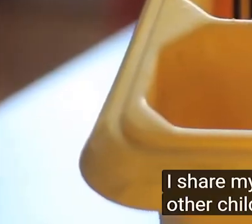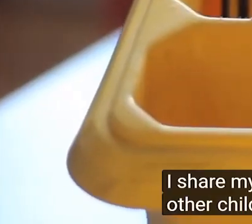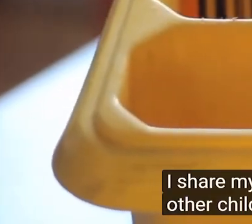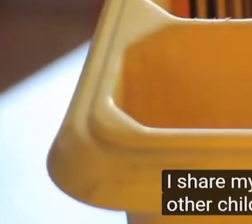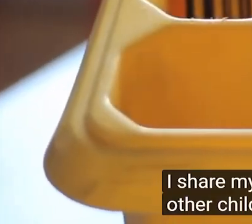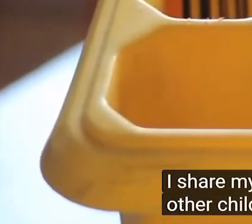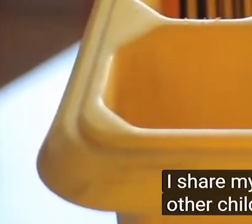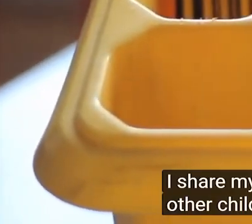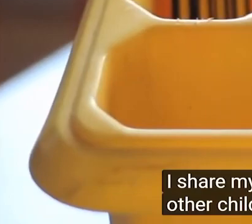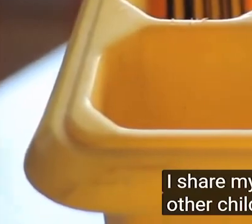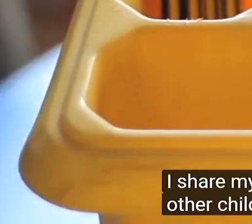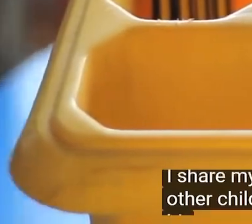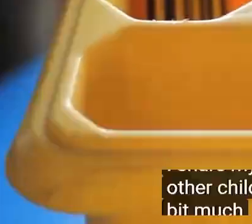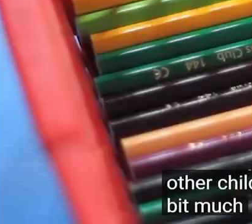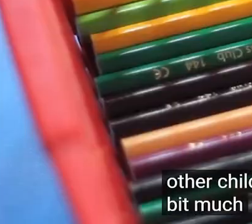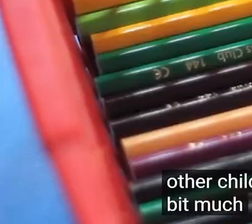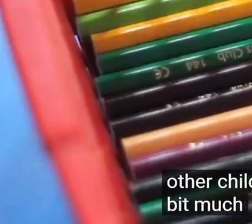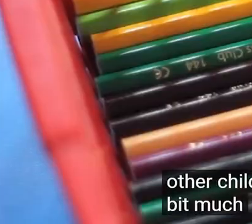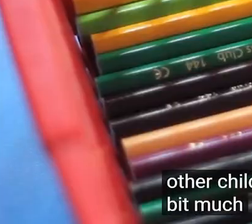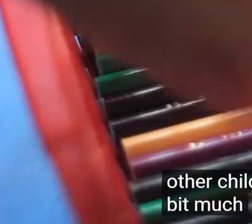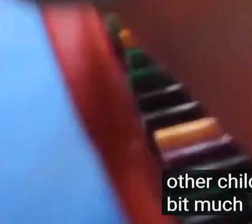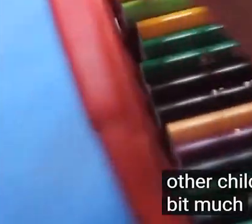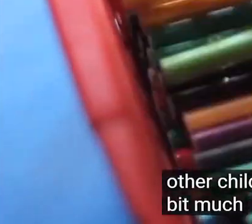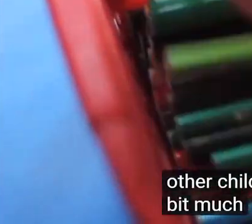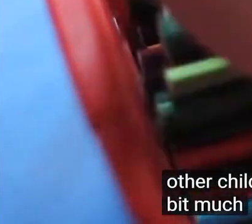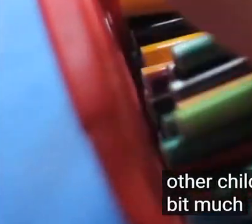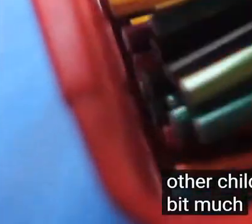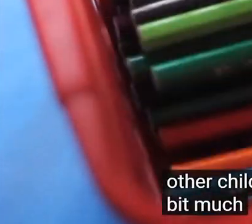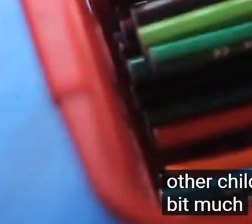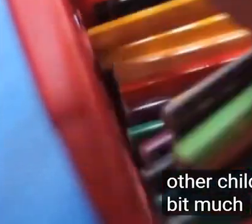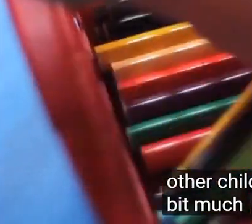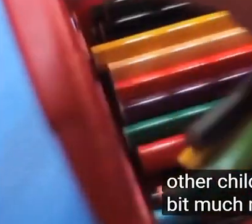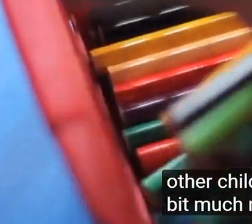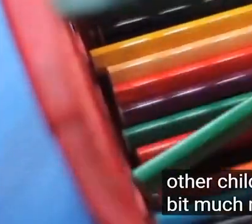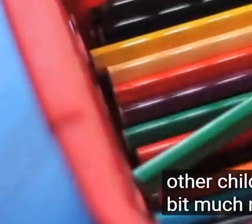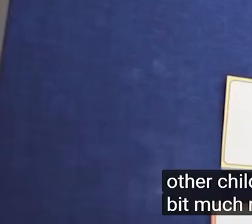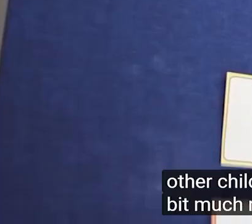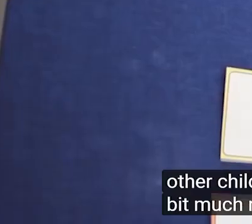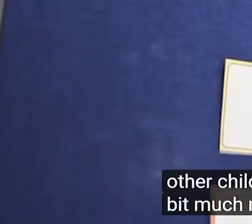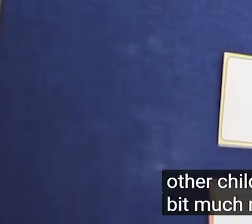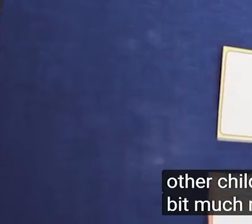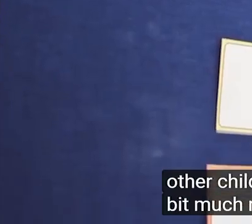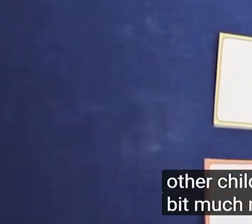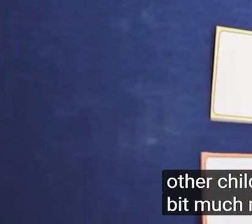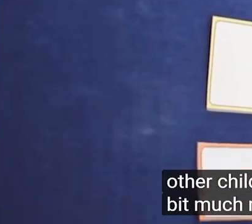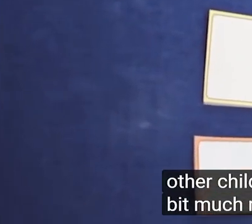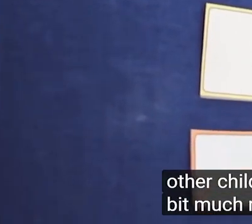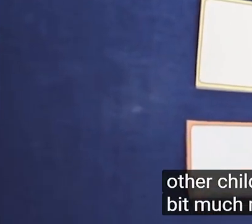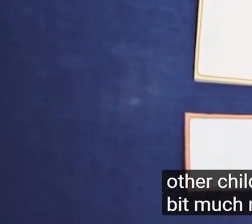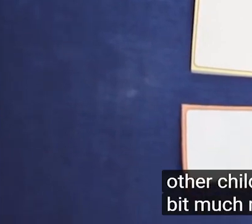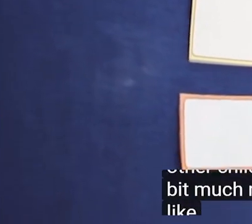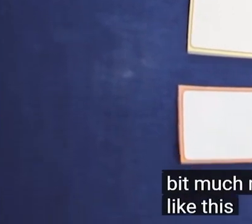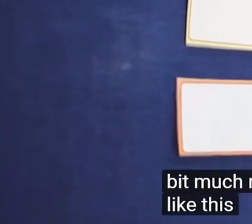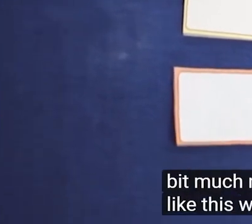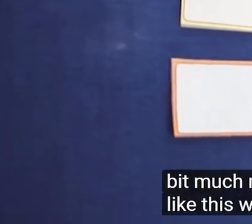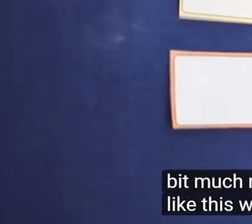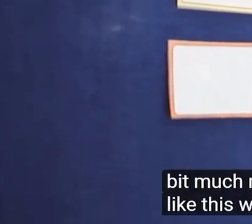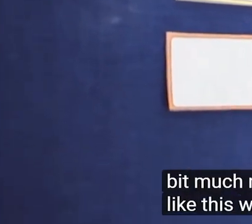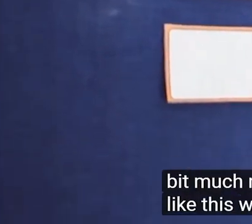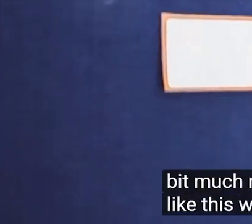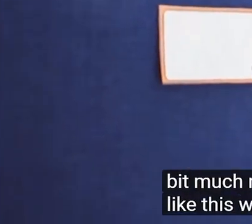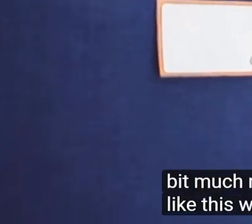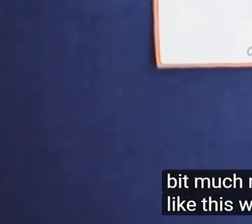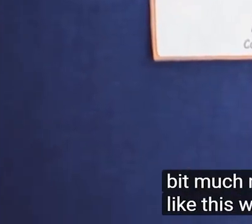Sometimes it can get a bit much. My teachers help me when I feel like